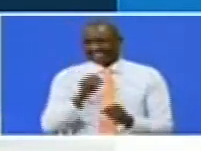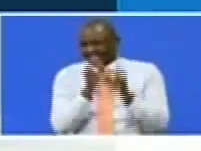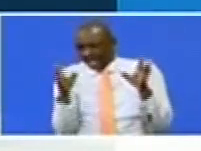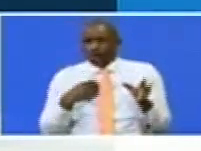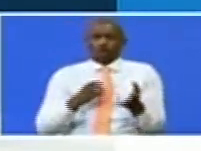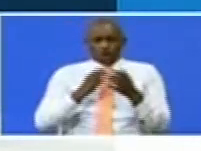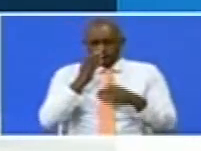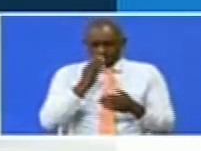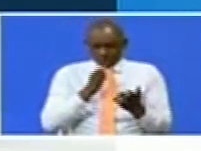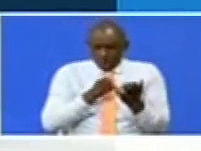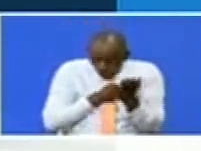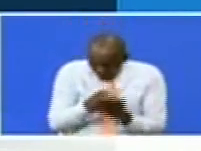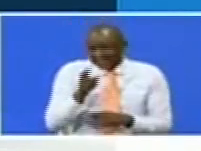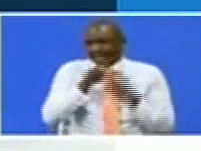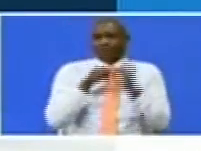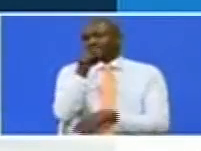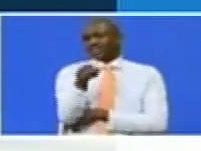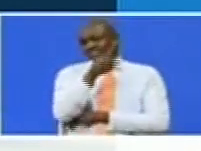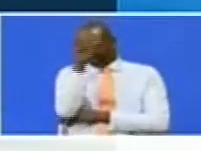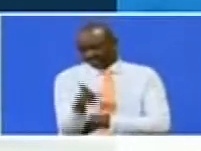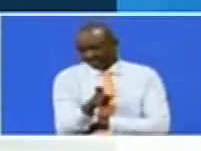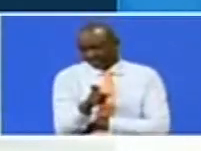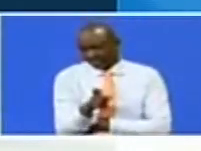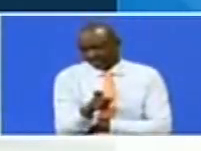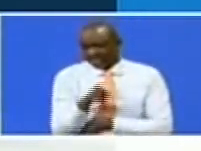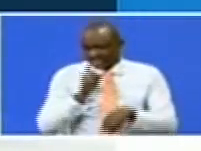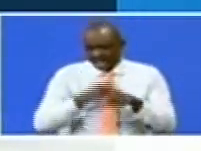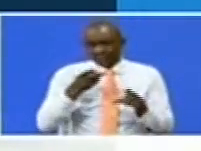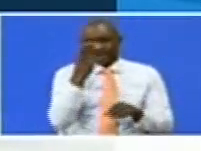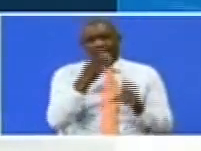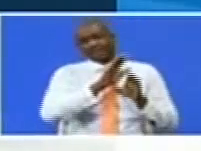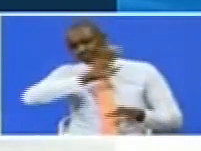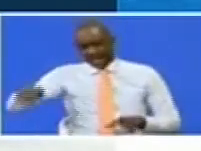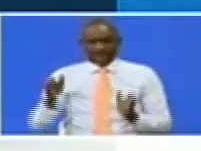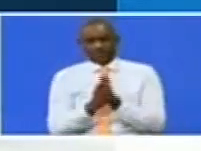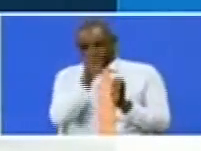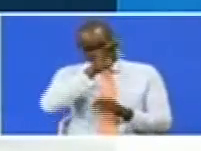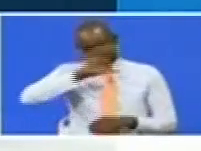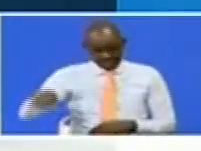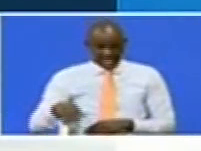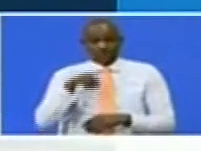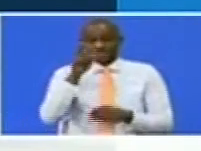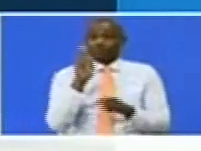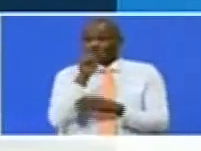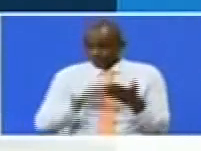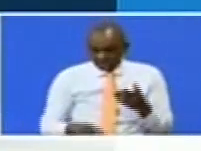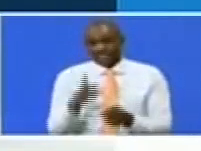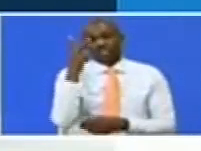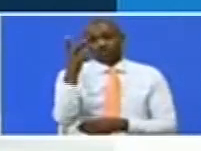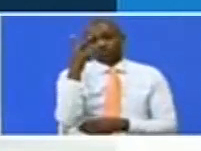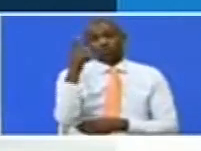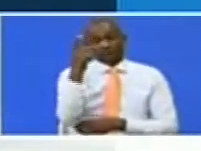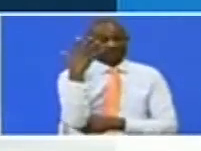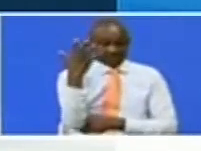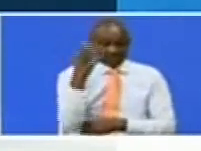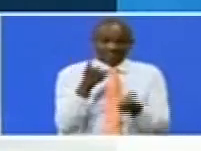withdrawal of Joho's security and his gun? We'd like to hear your thoughts on this one. The number to text in is 22155 and